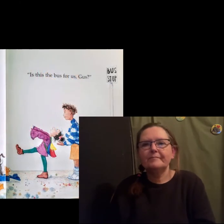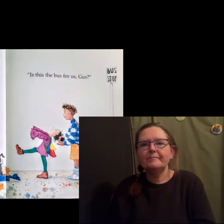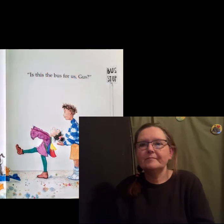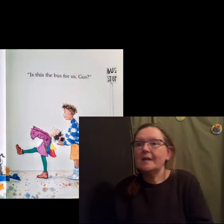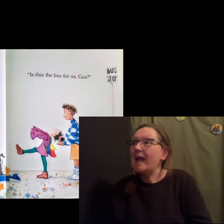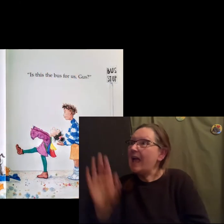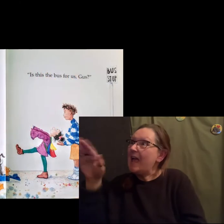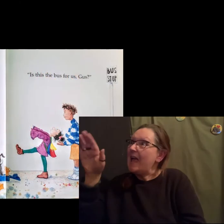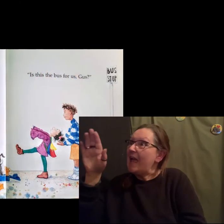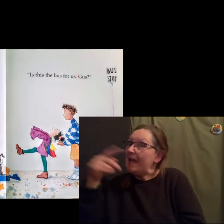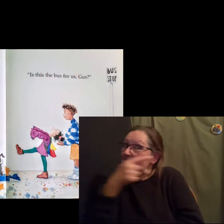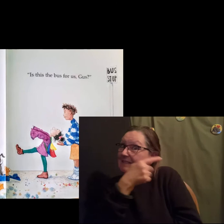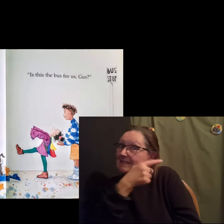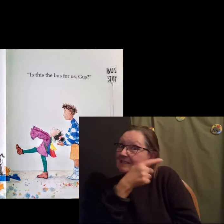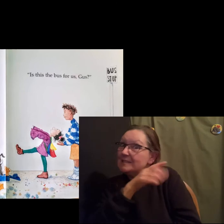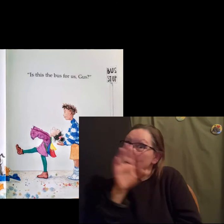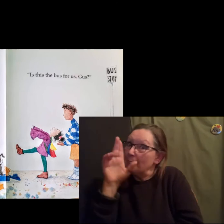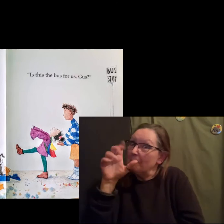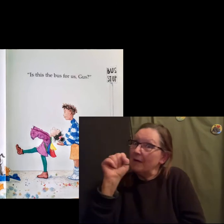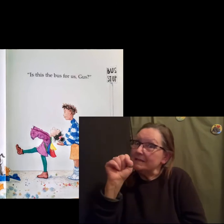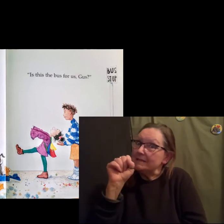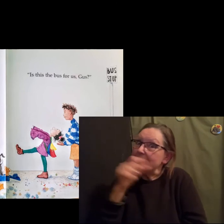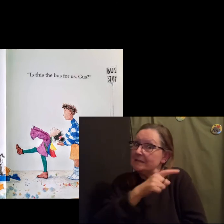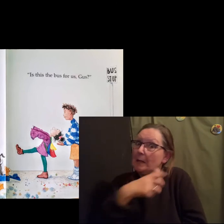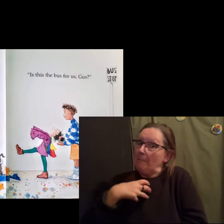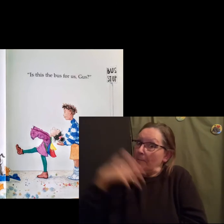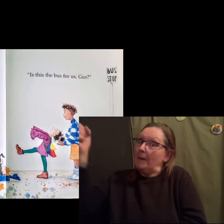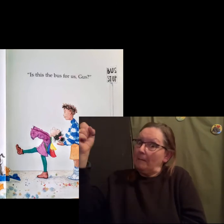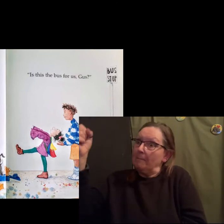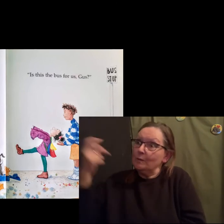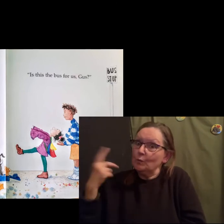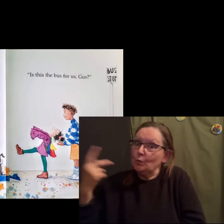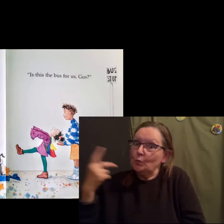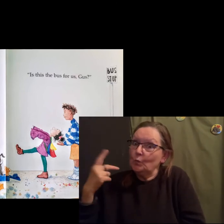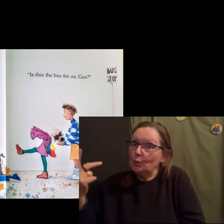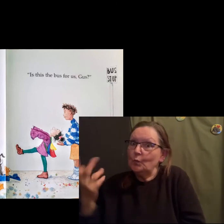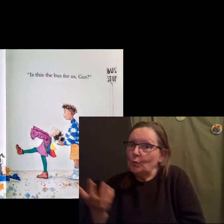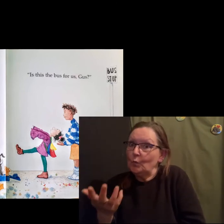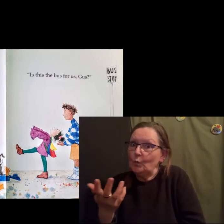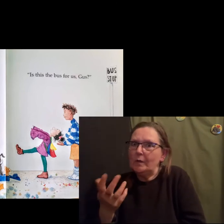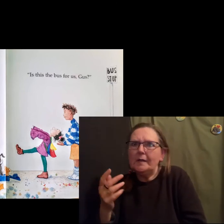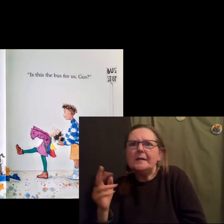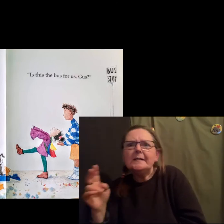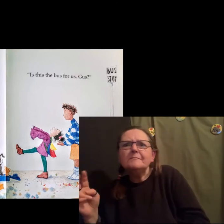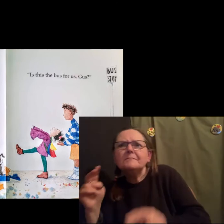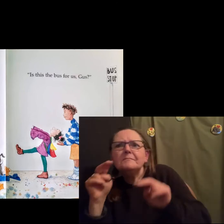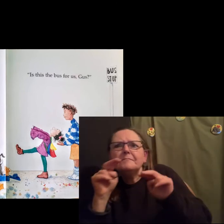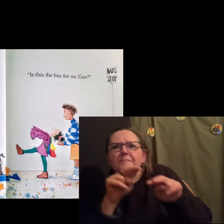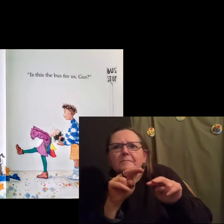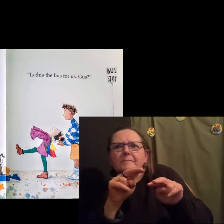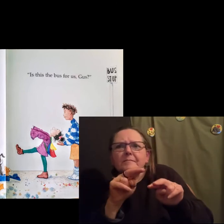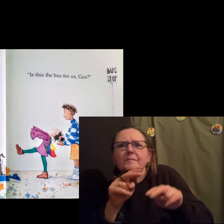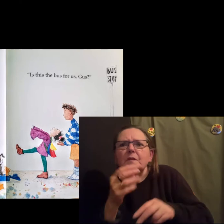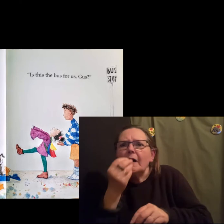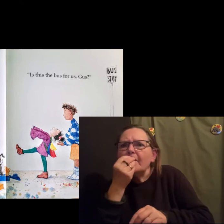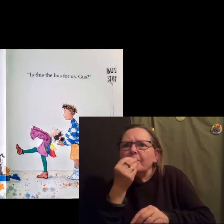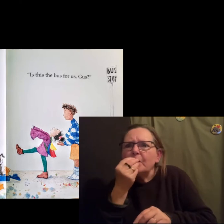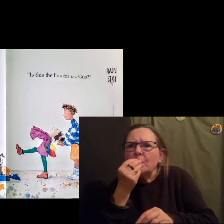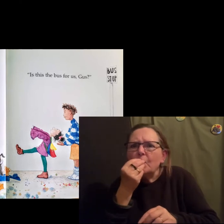Is this the bus for us, Gus? Oh, look. Somebody's lunch kit has